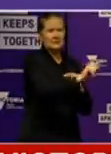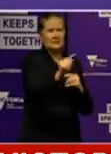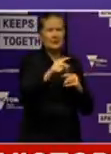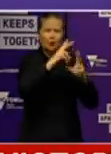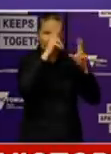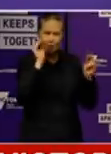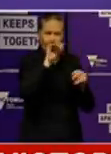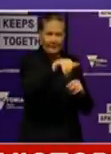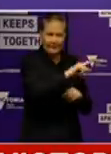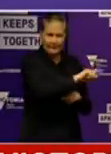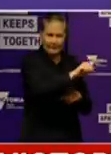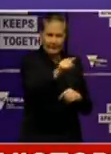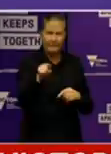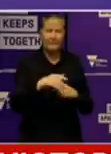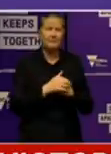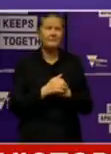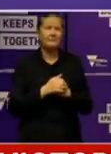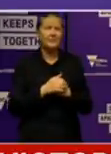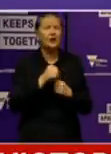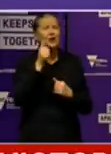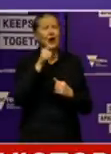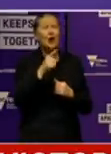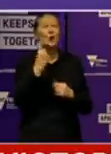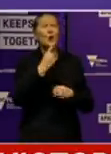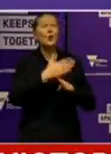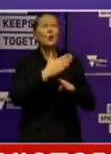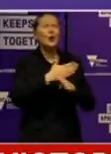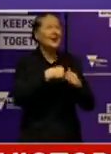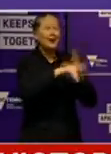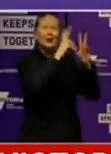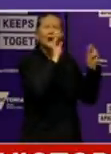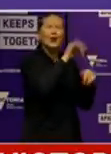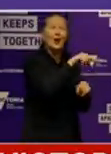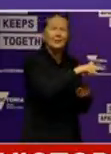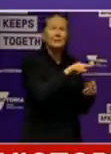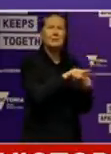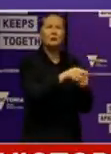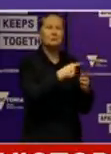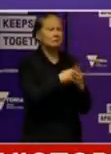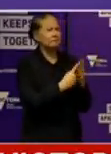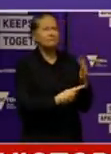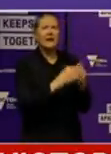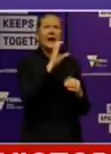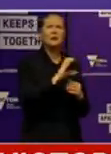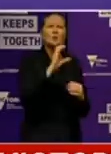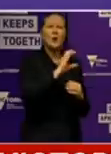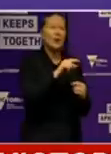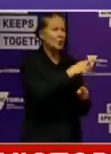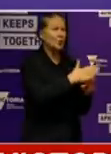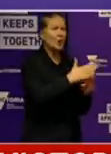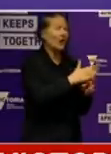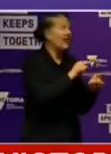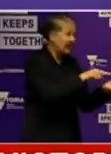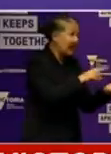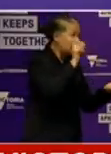we have a transient workforce, in many cases a casualised workforce working across many aged